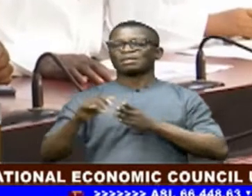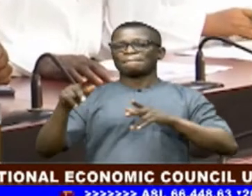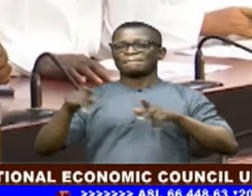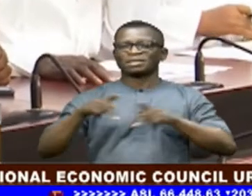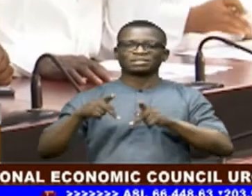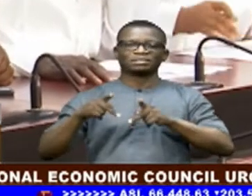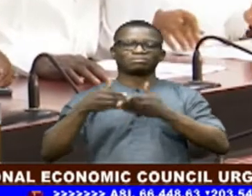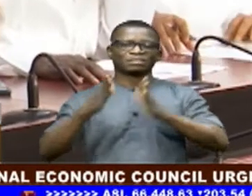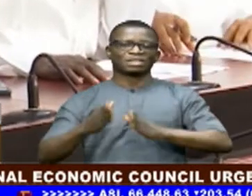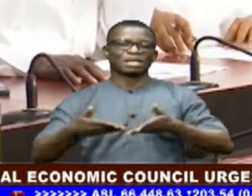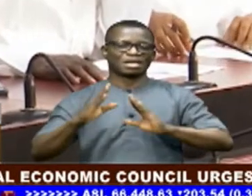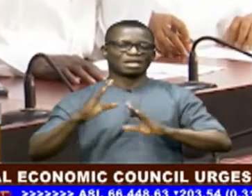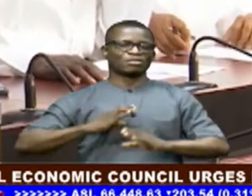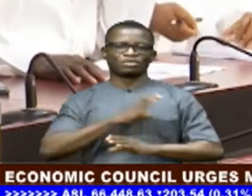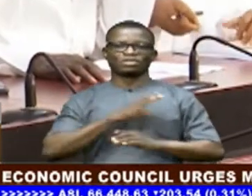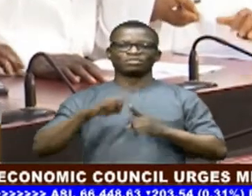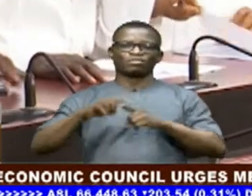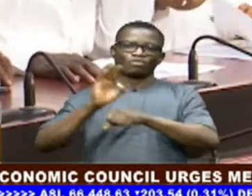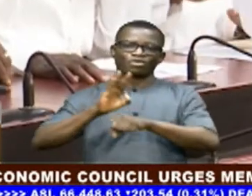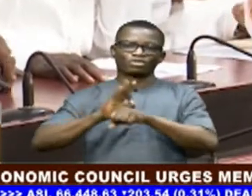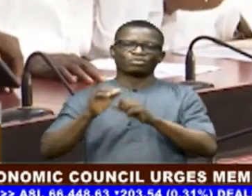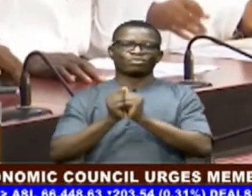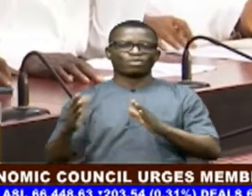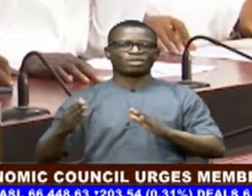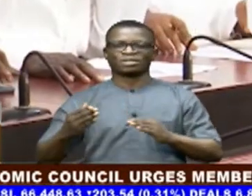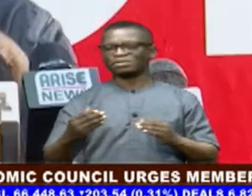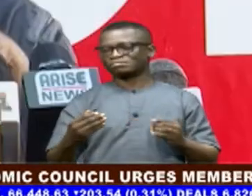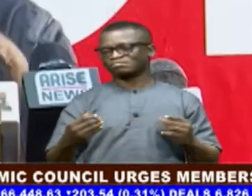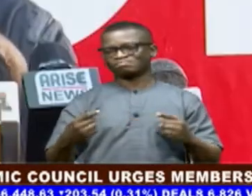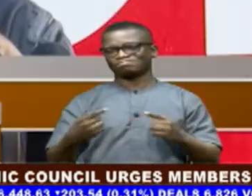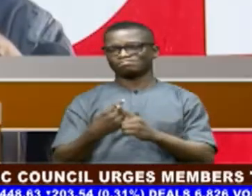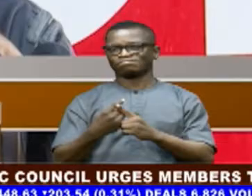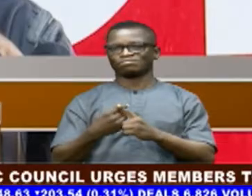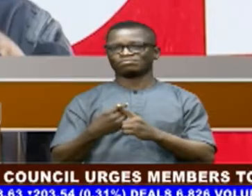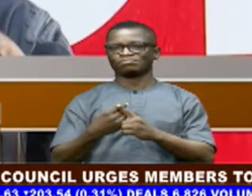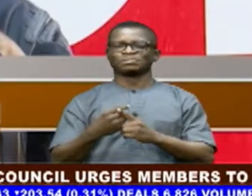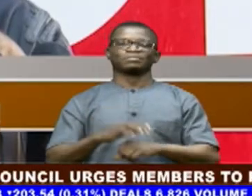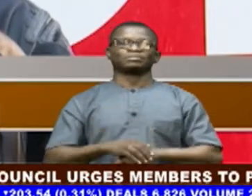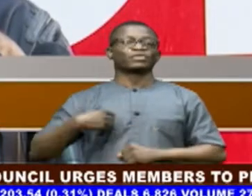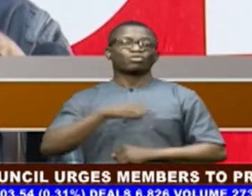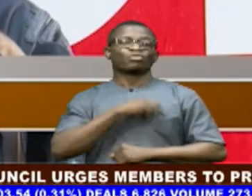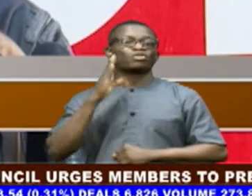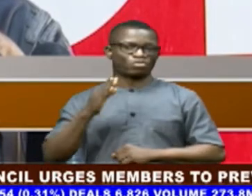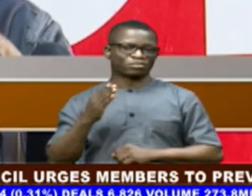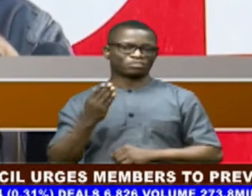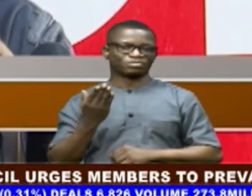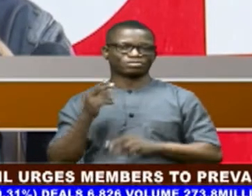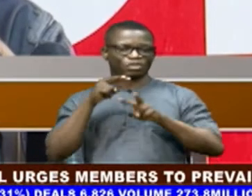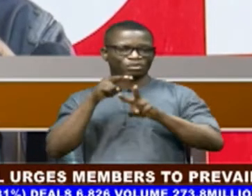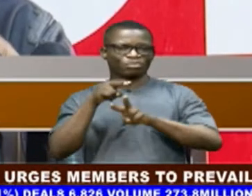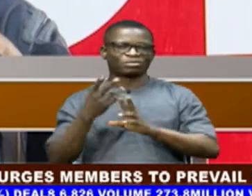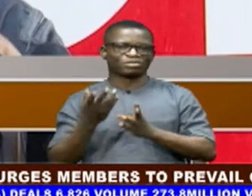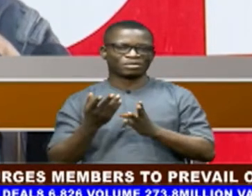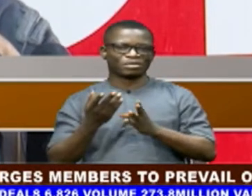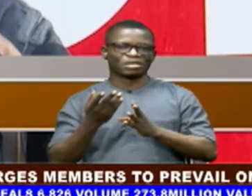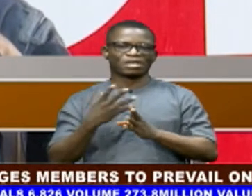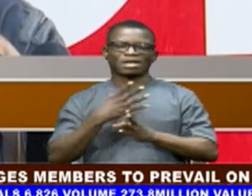leadership allowed the committee to function without interference. We'll look at the report as